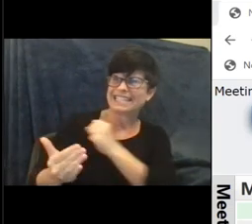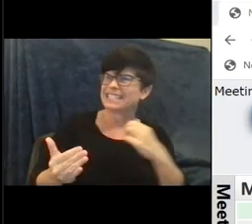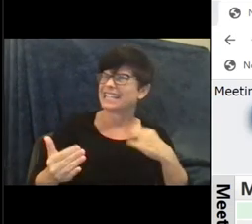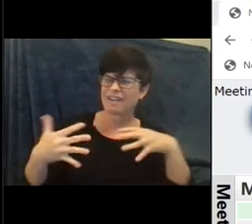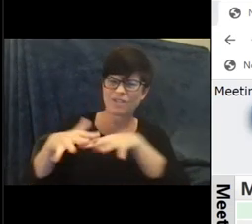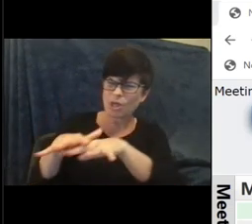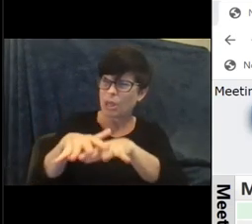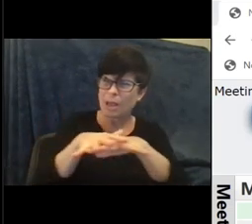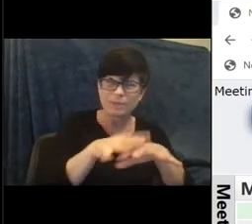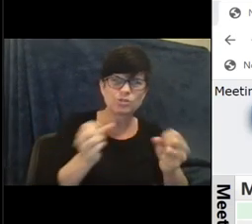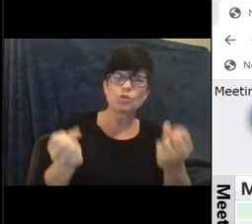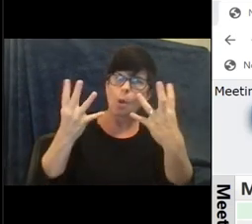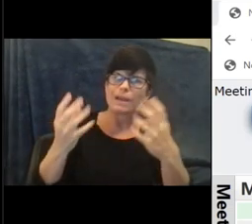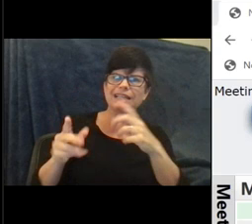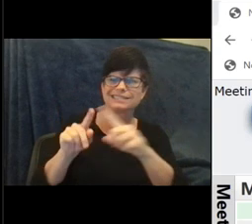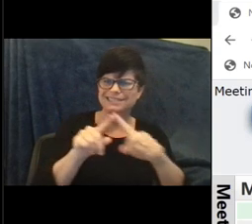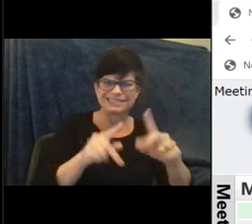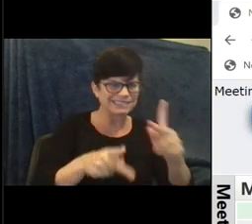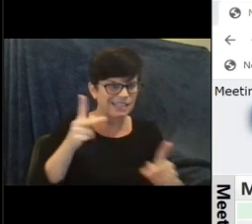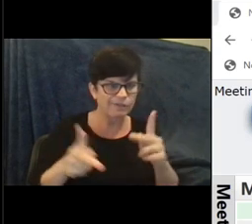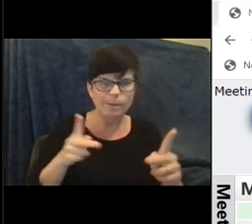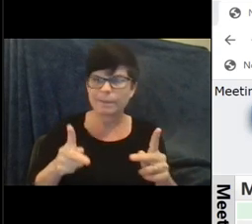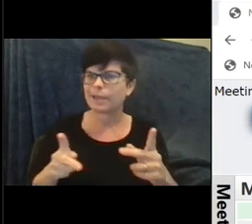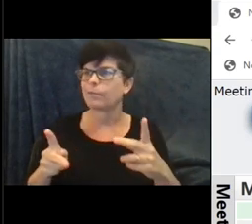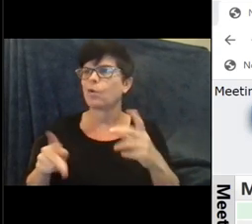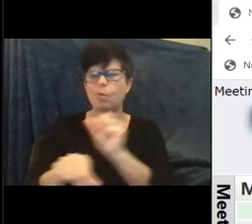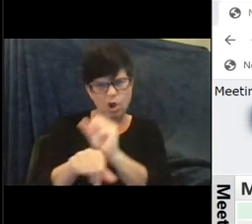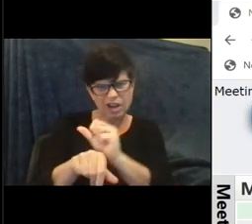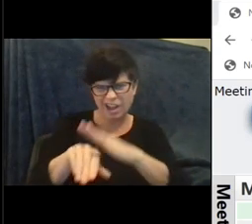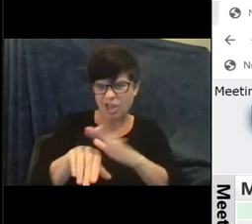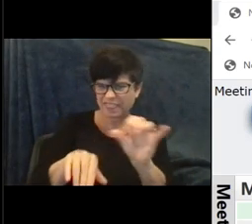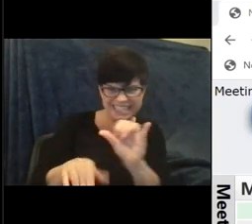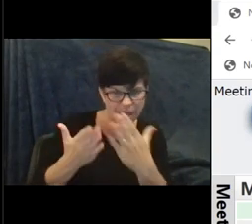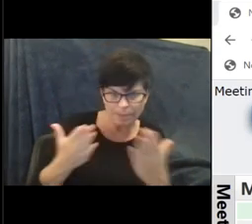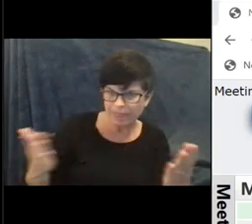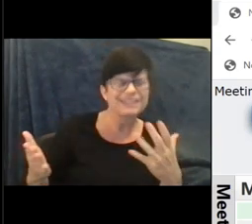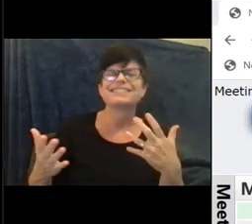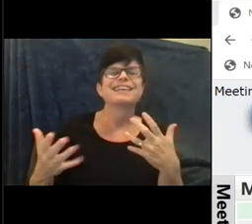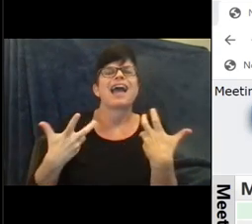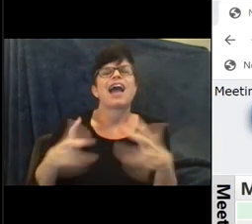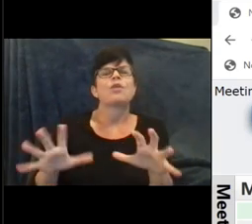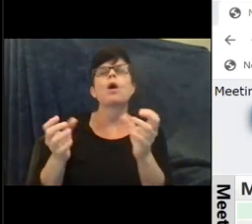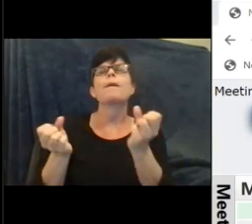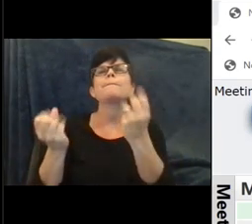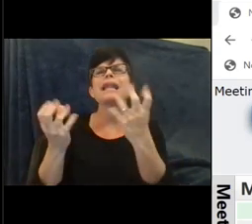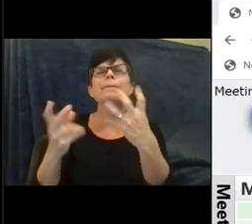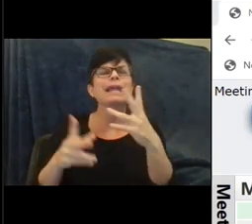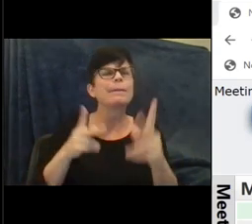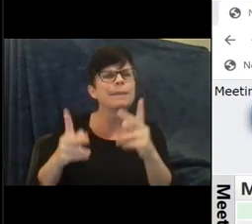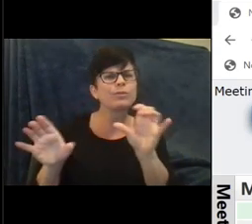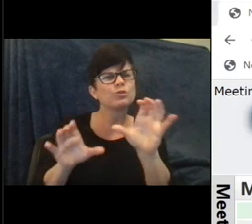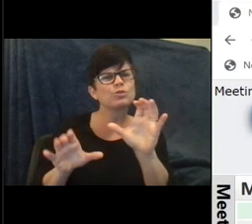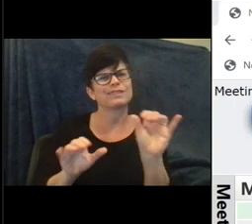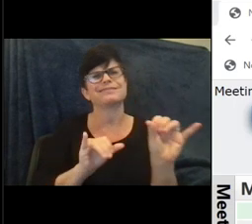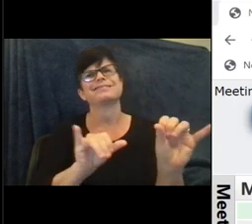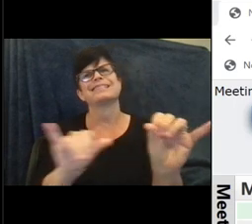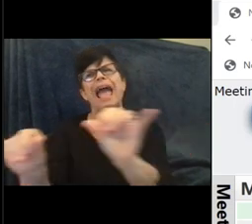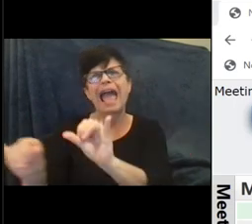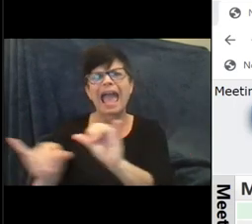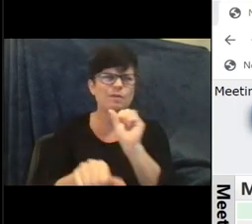would love for you to work with city staff so that we don't have multiple people doing the same work, because that's really